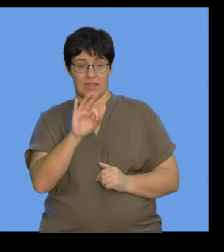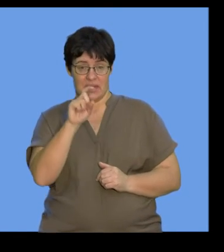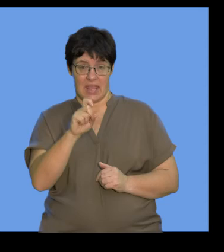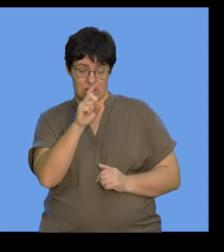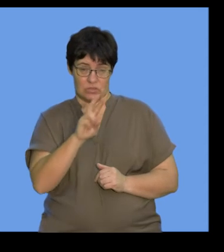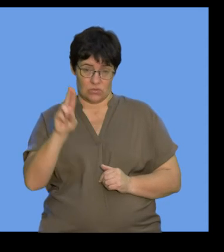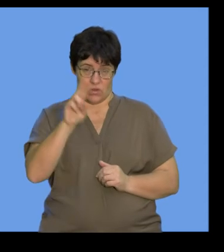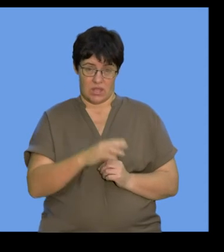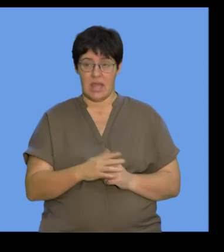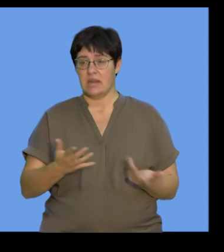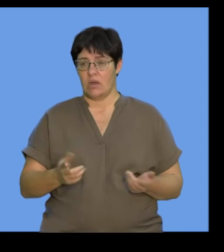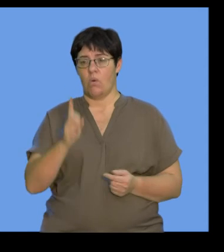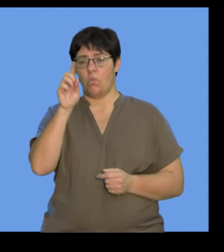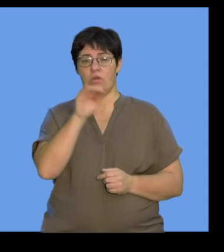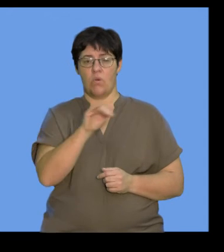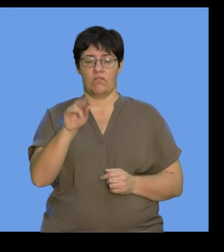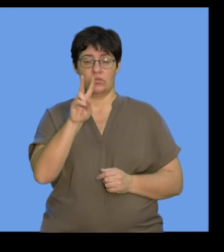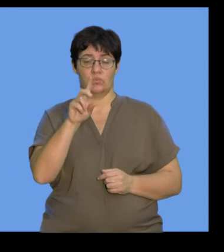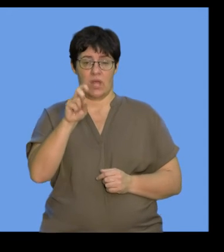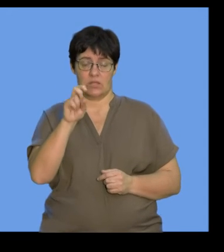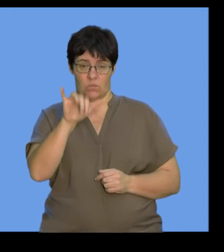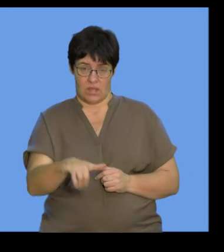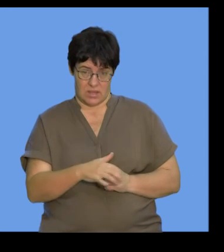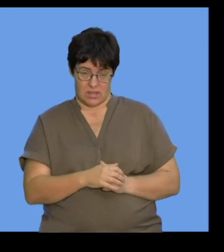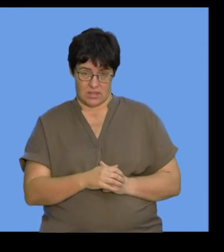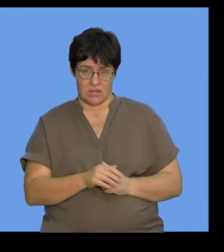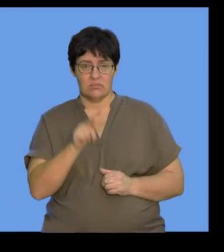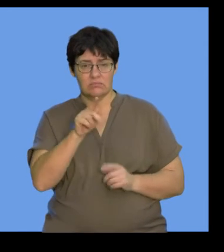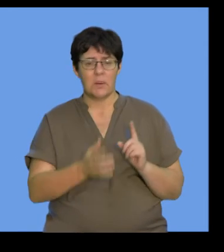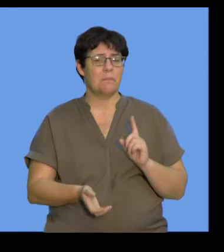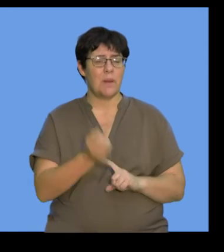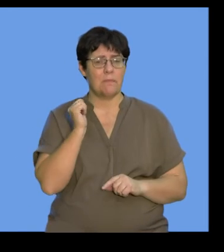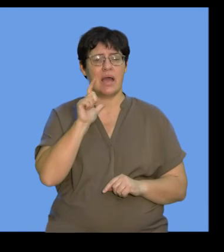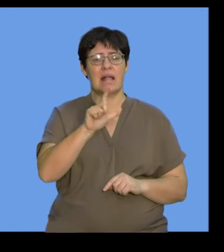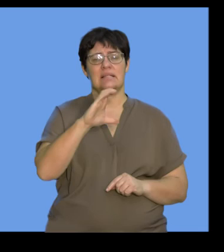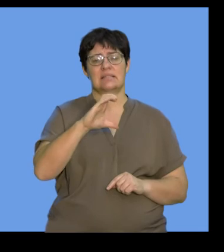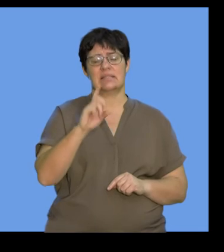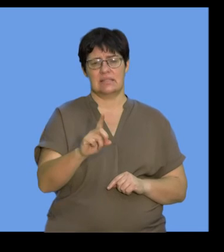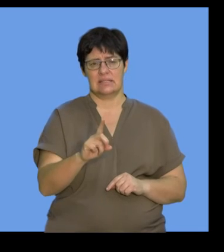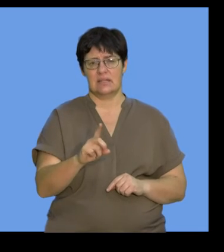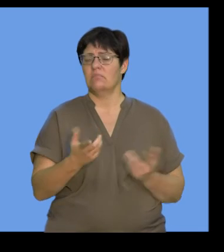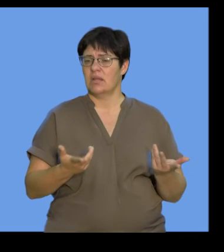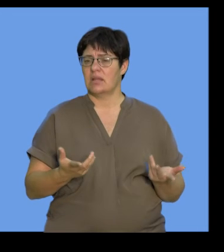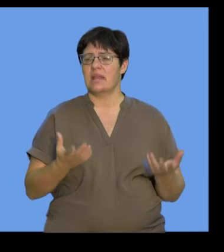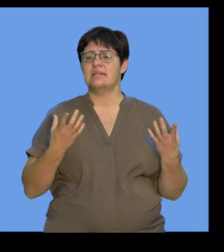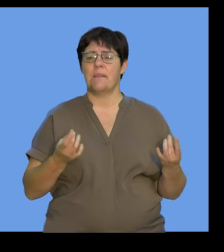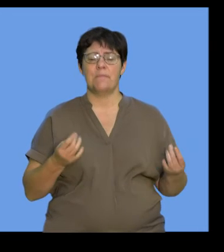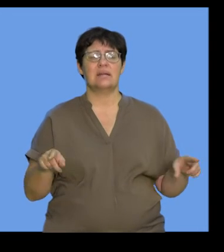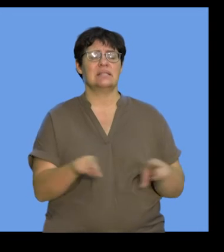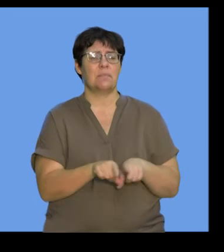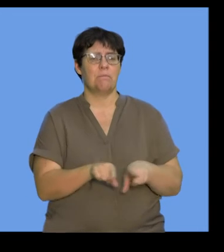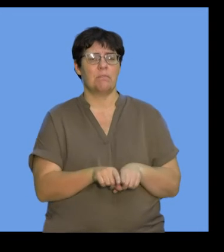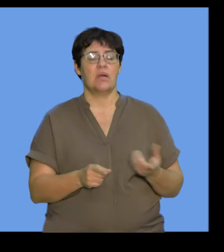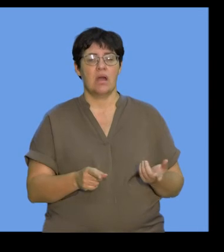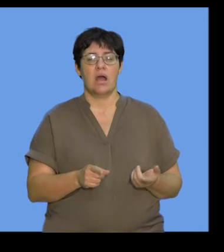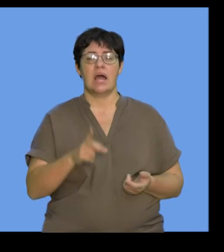squared and 1 over 2xy, you must find the LCD must be a number such that all